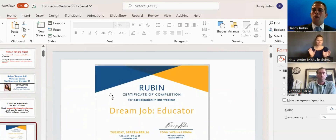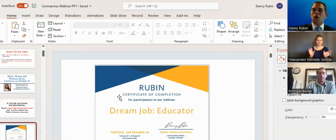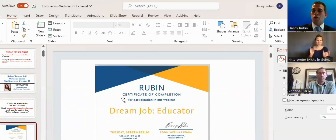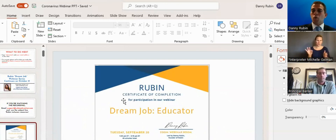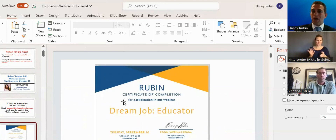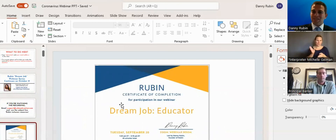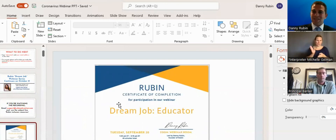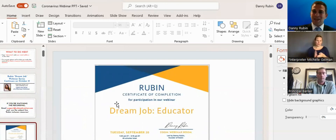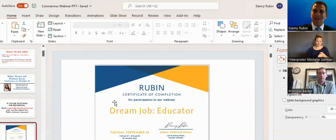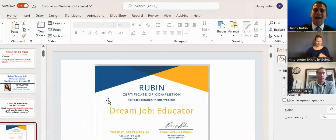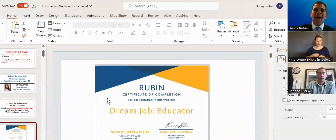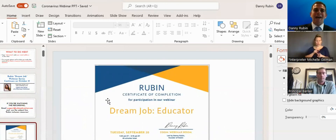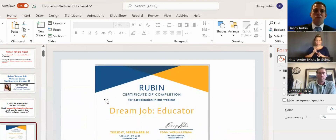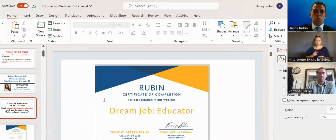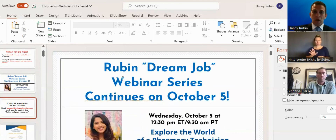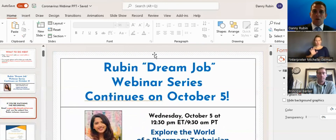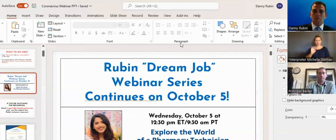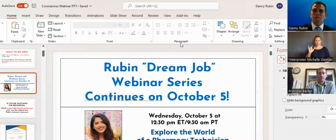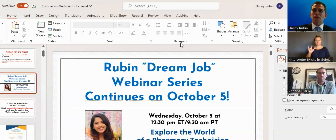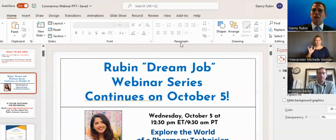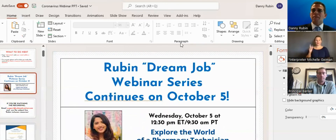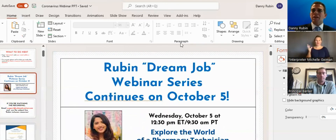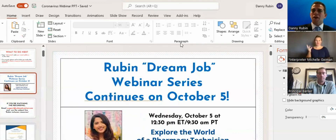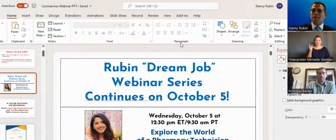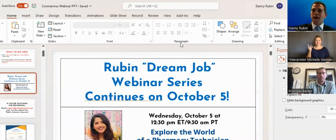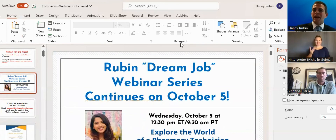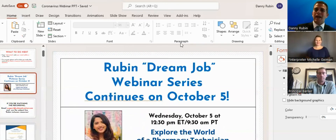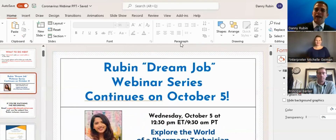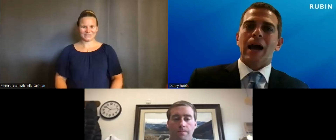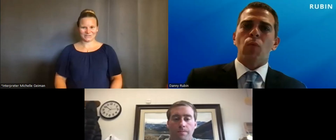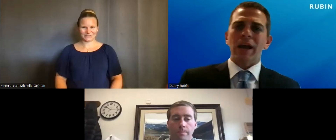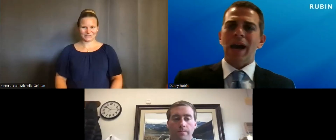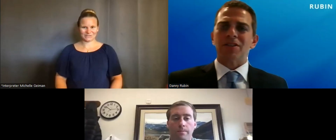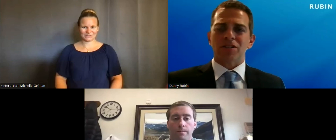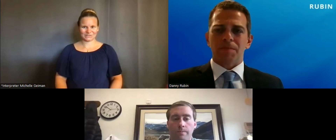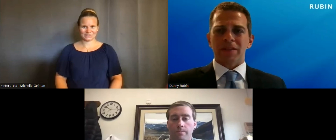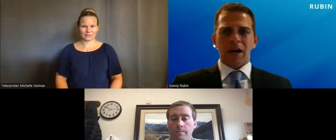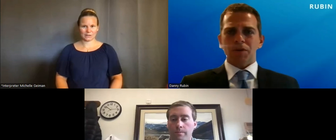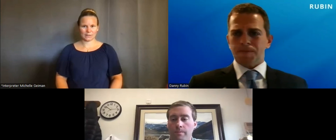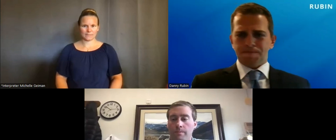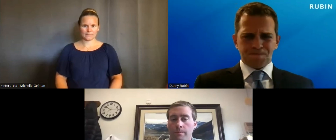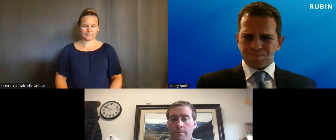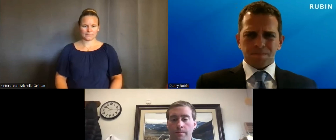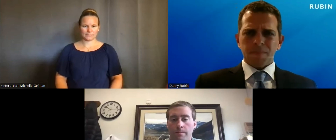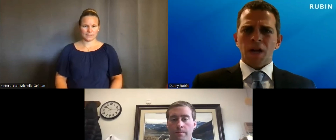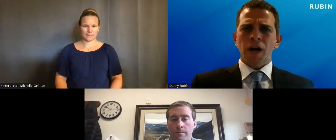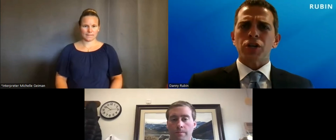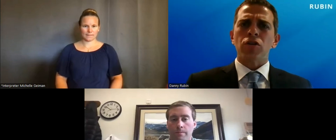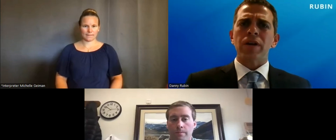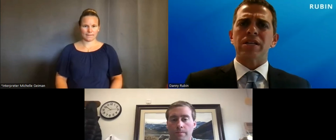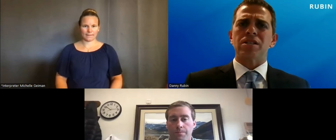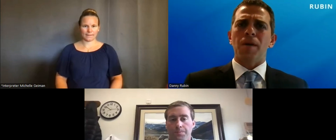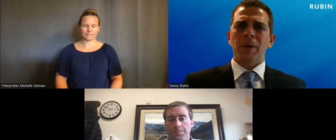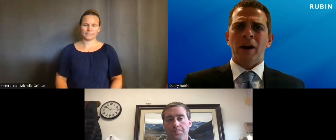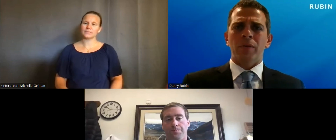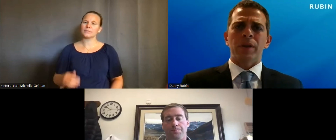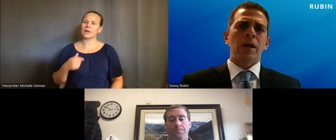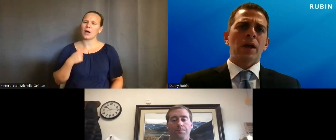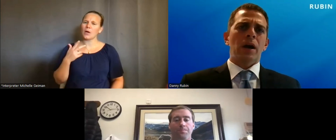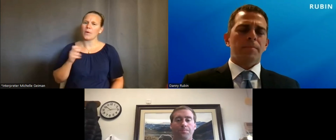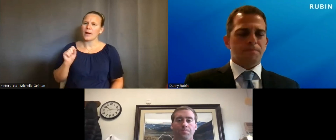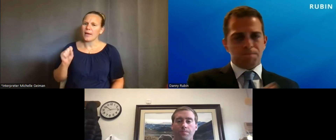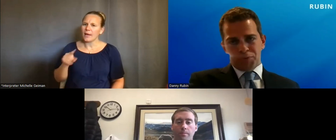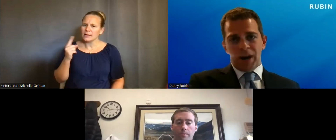your email on Wednesday as well. Let me come back, and I want to ask something that I was curious